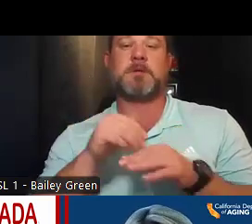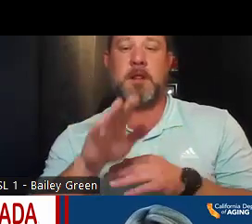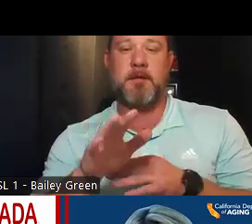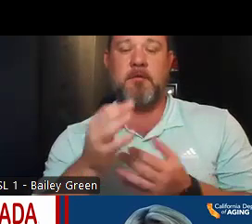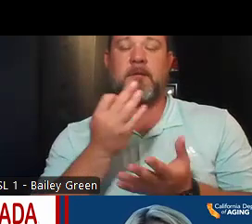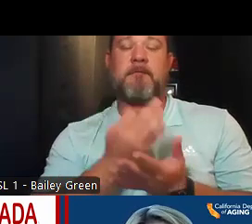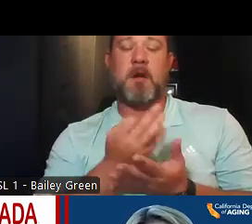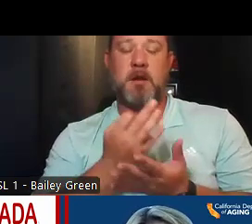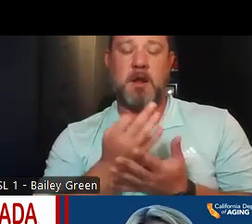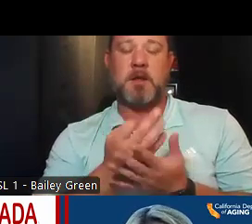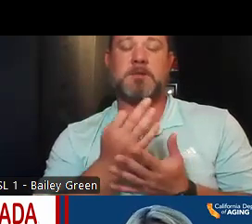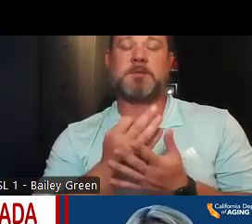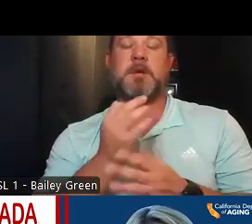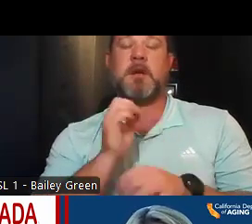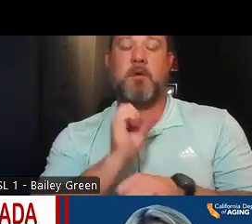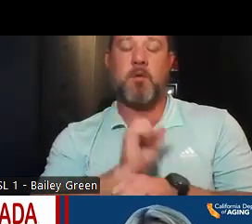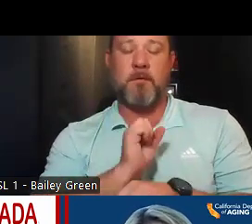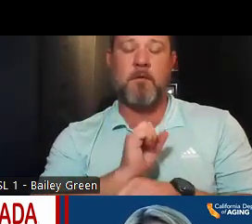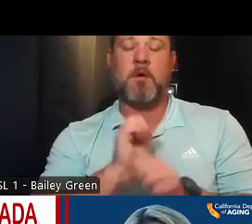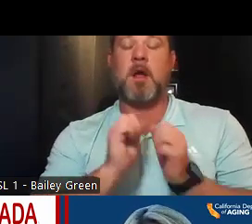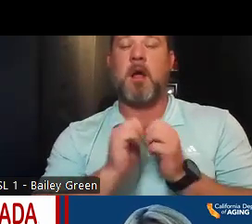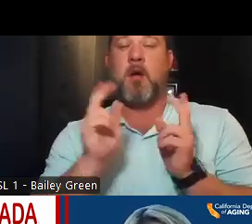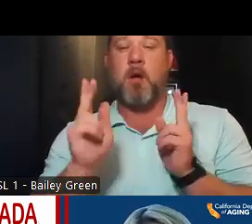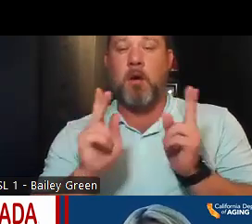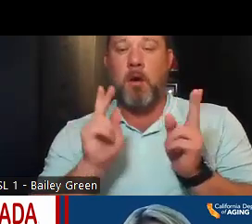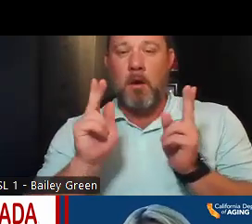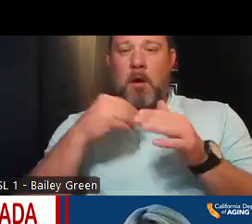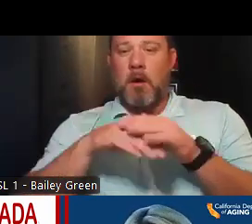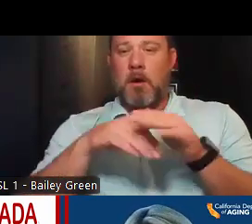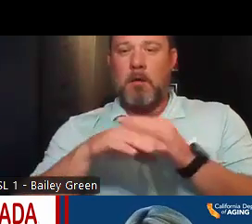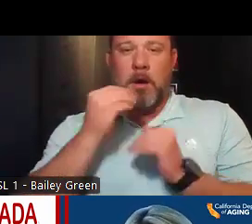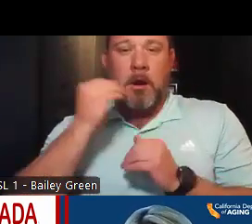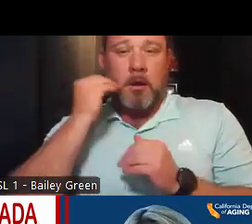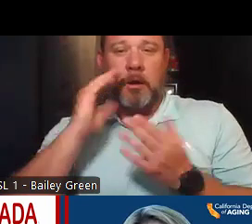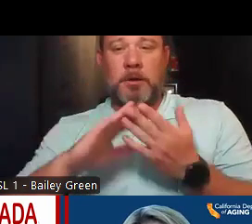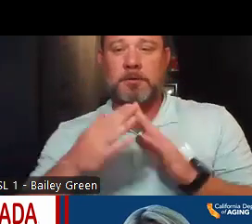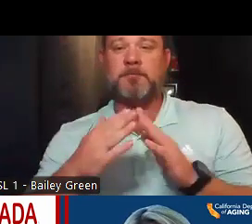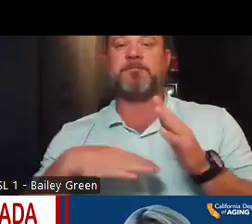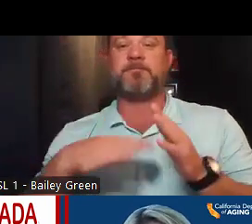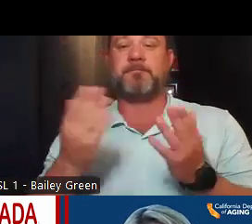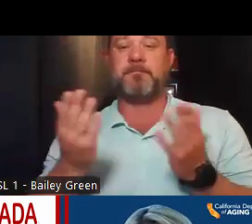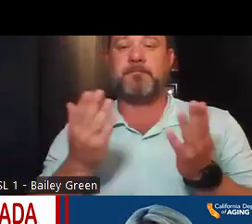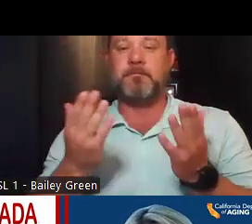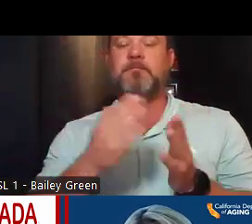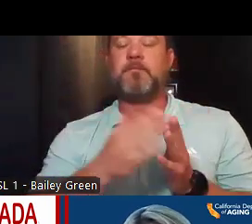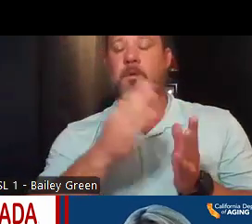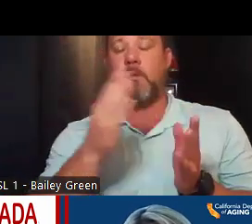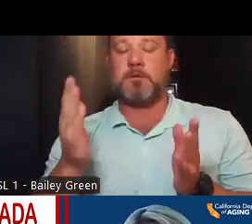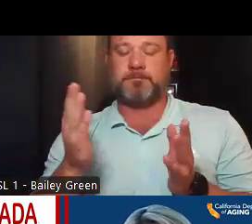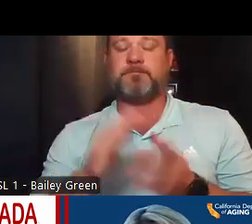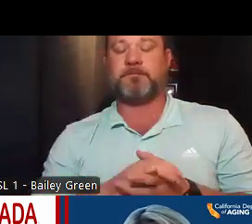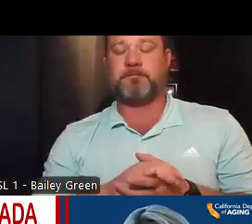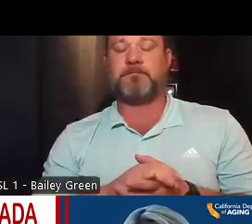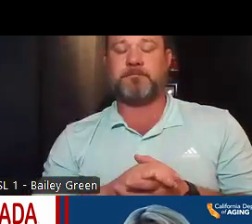for workforce, and we have to think about how people can access home and community-based services across the continuum that meet